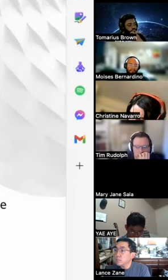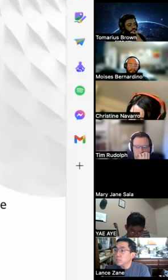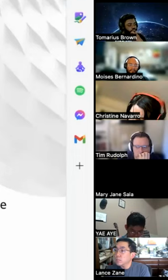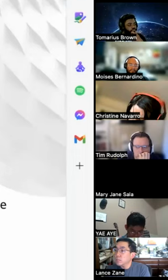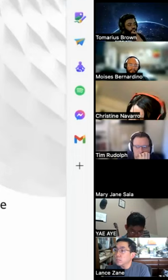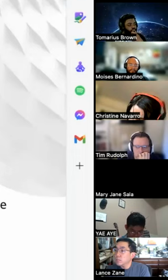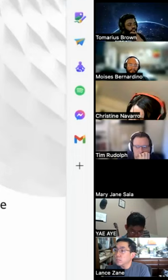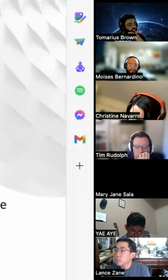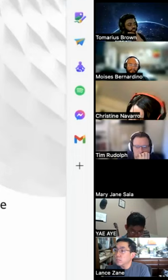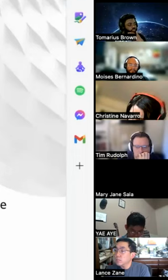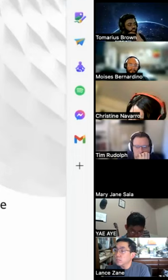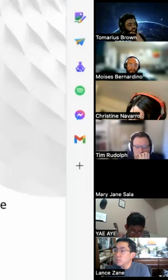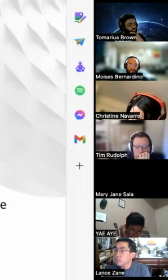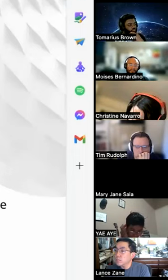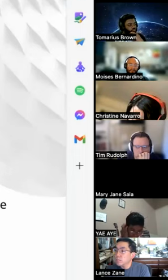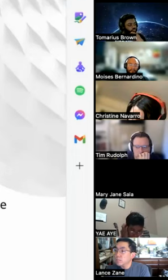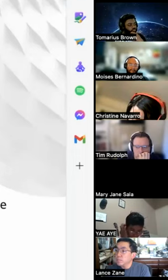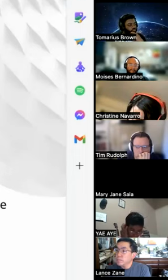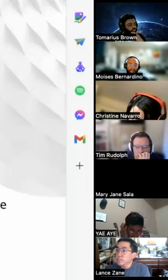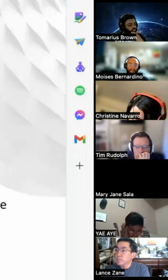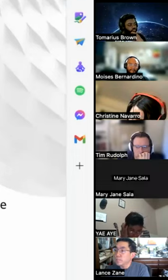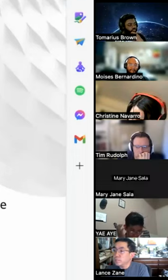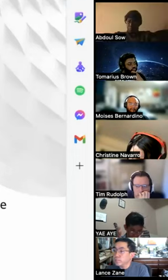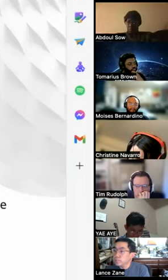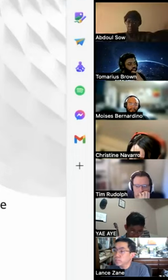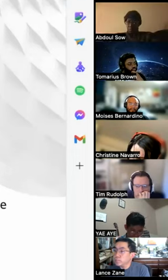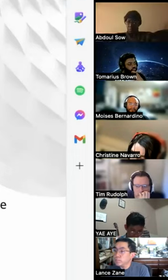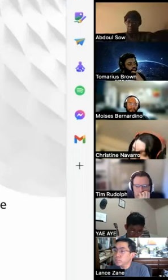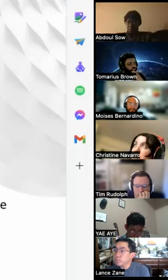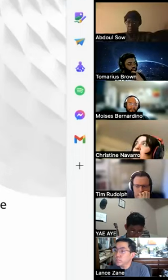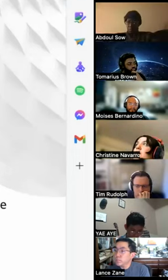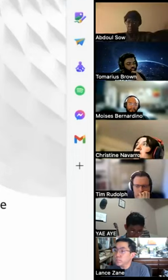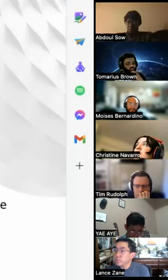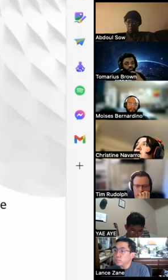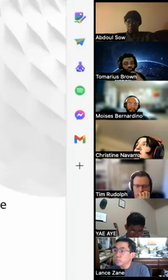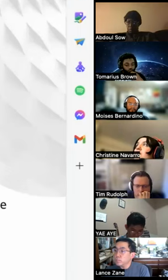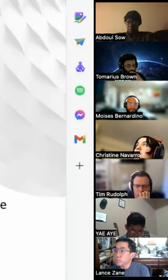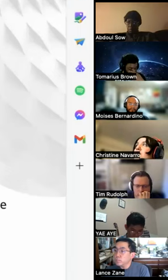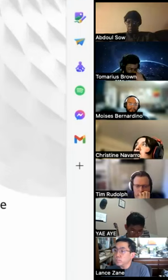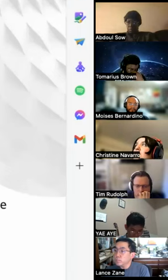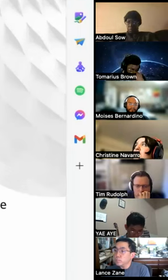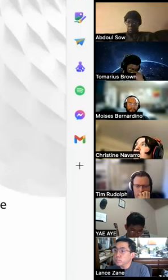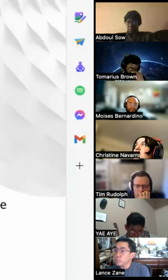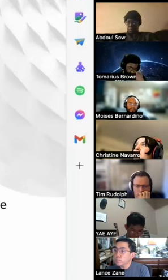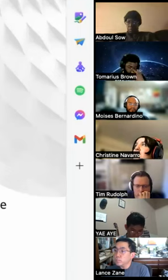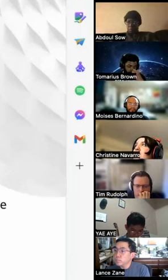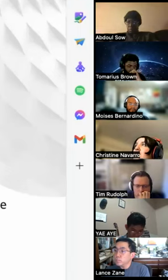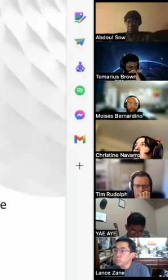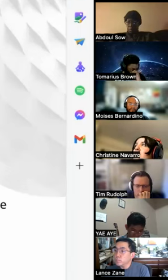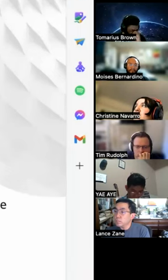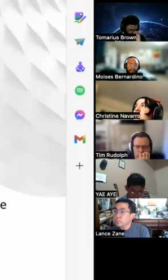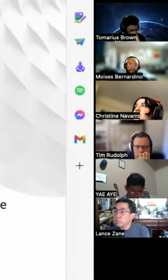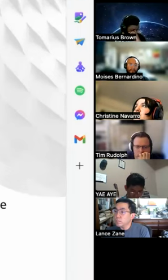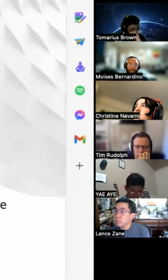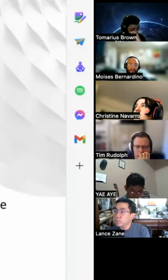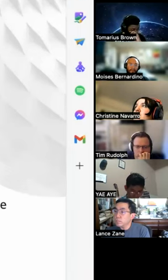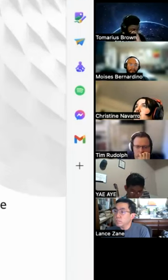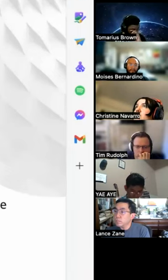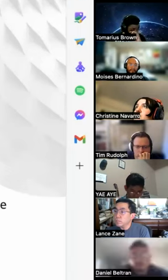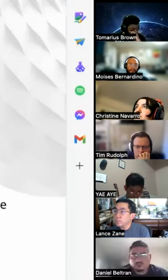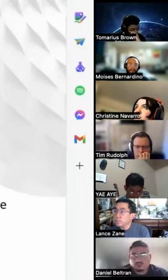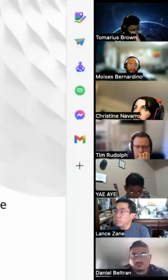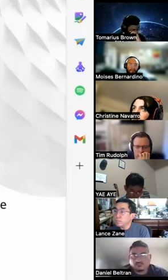very important, especially for anyone that is going to take a fire safety course. Now, generally, when you talk